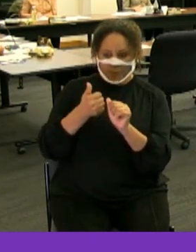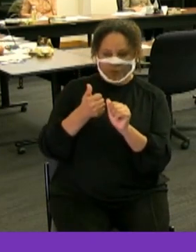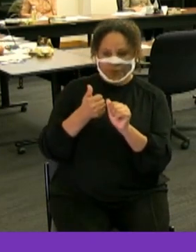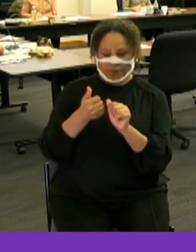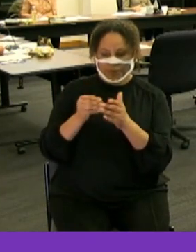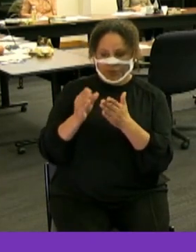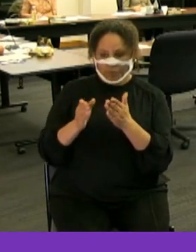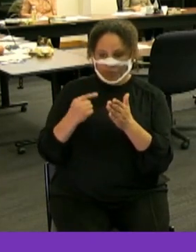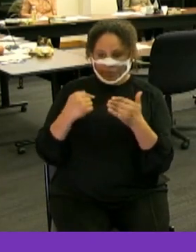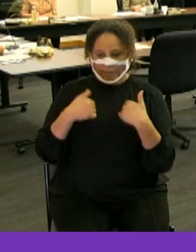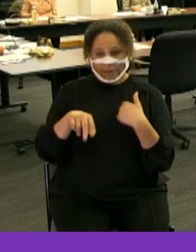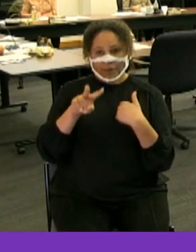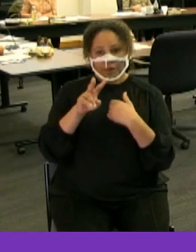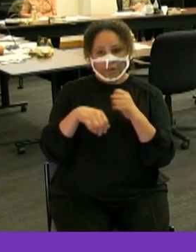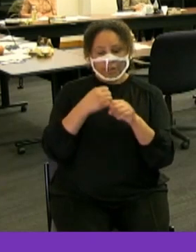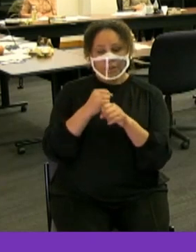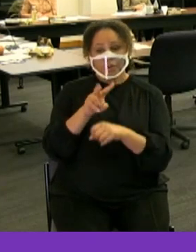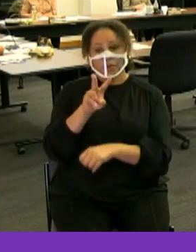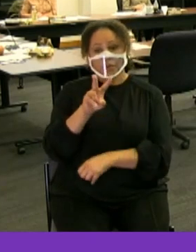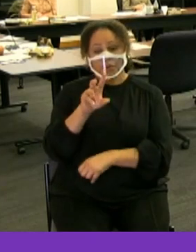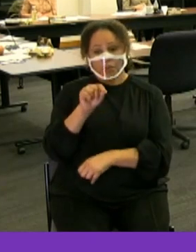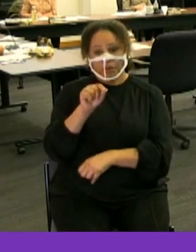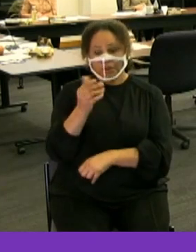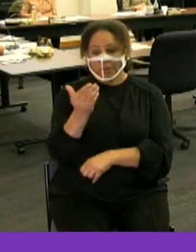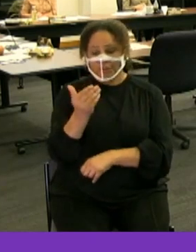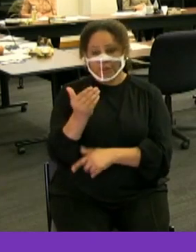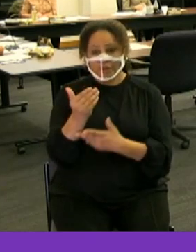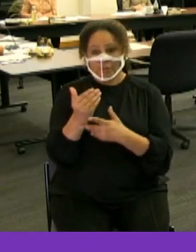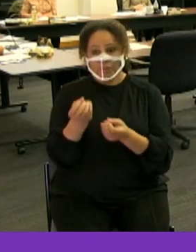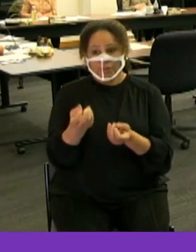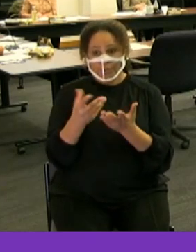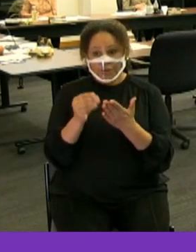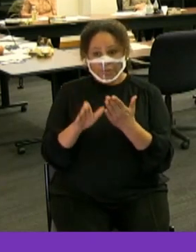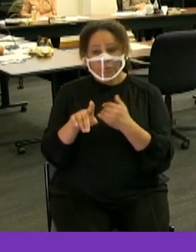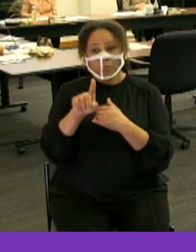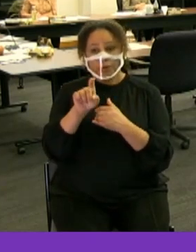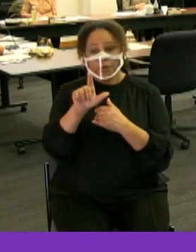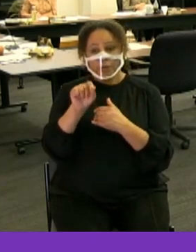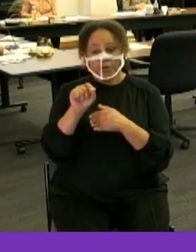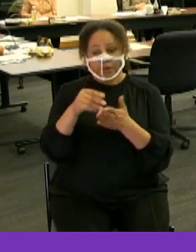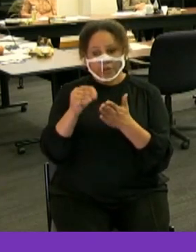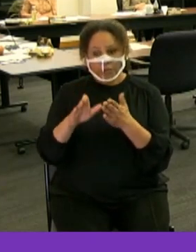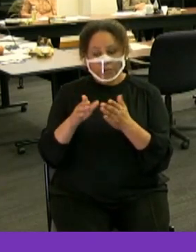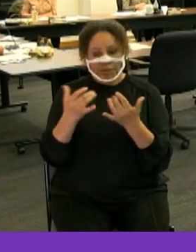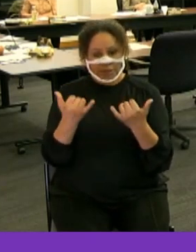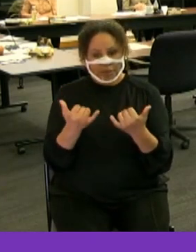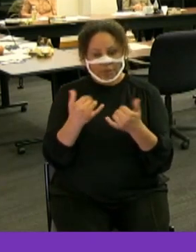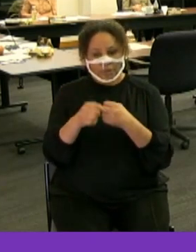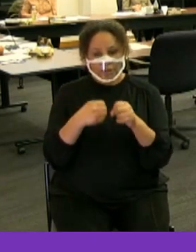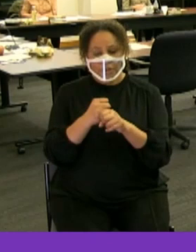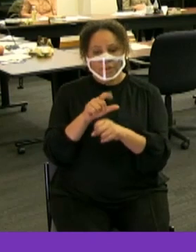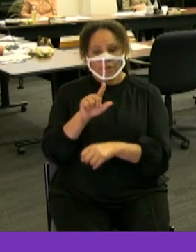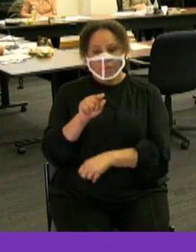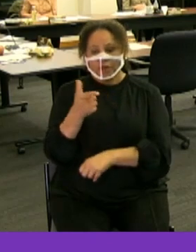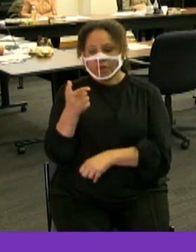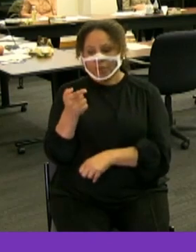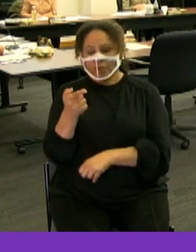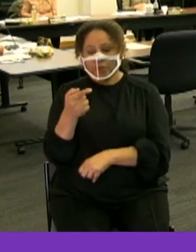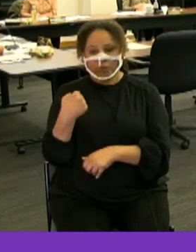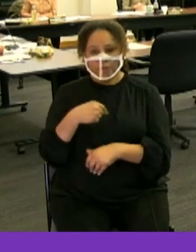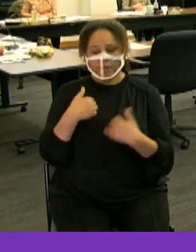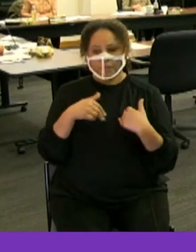in 2015 with 120 students. Currently, for 2021, we have 33